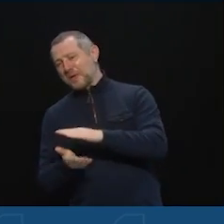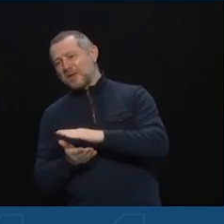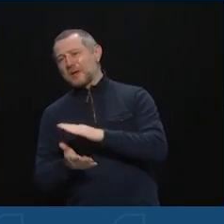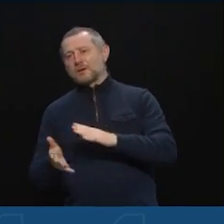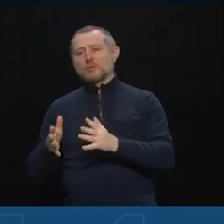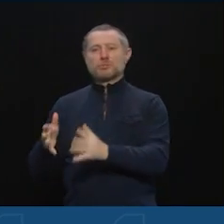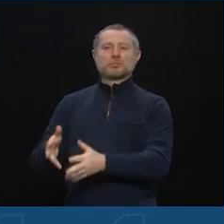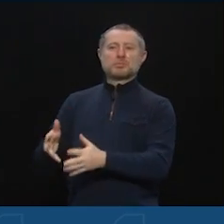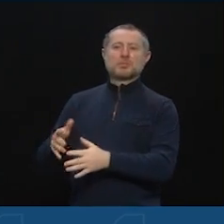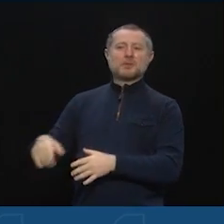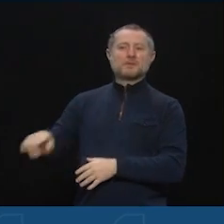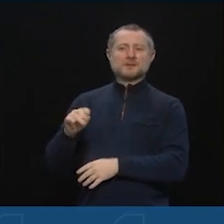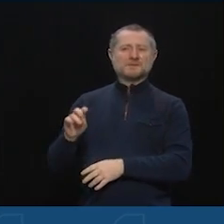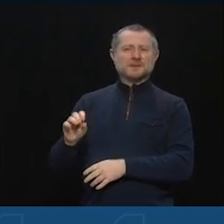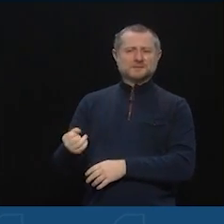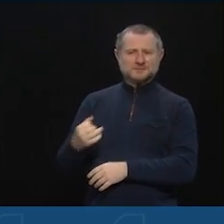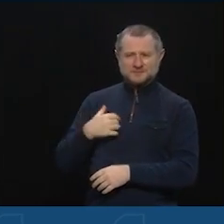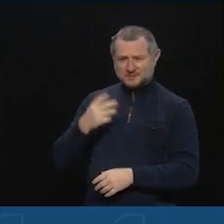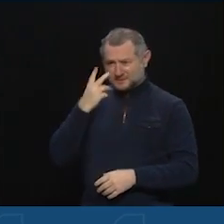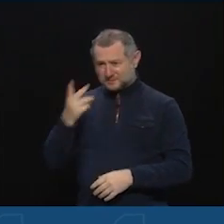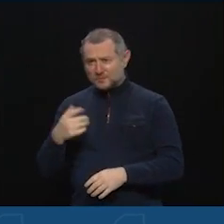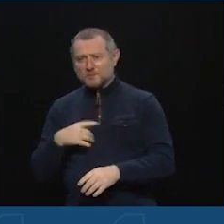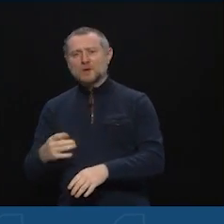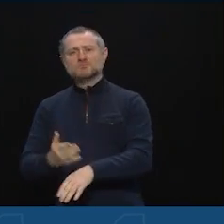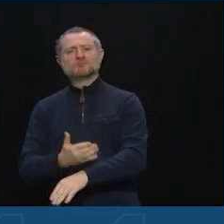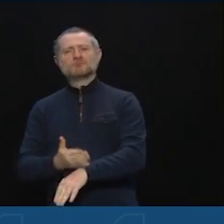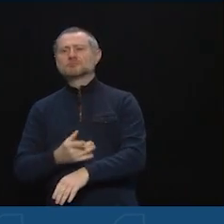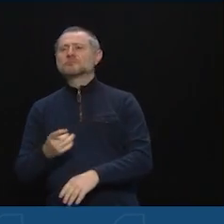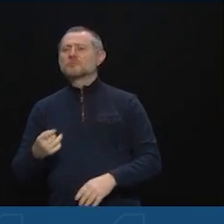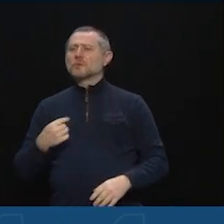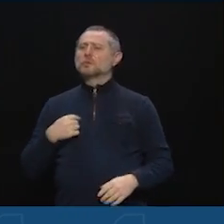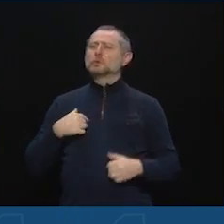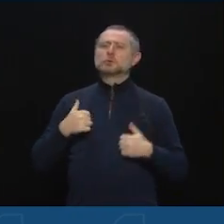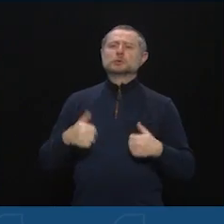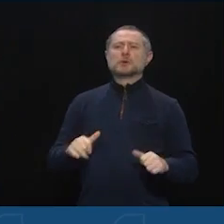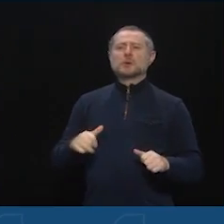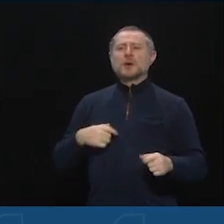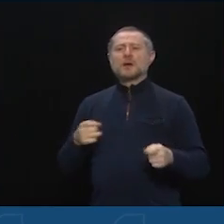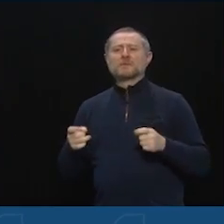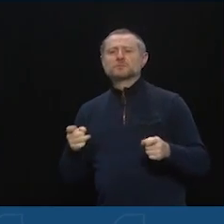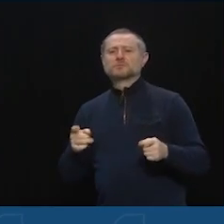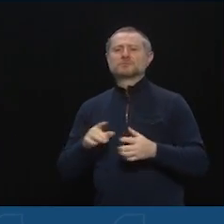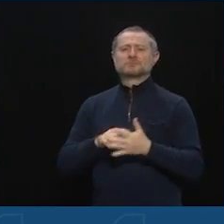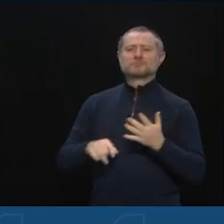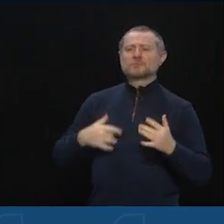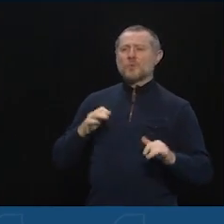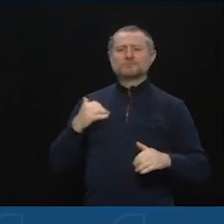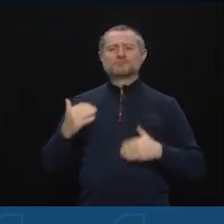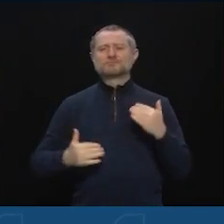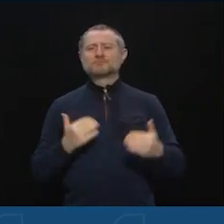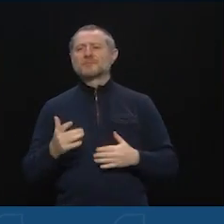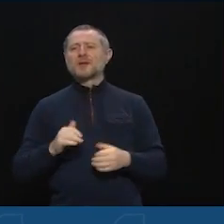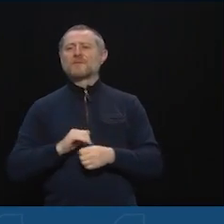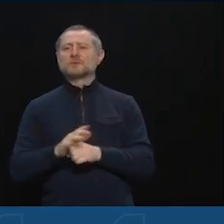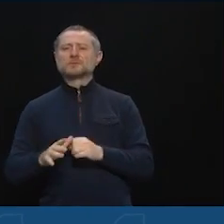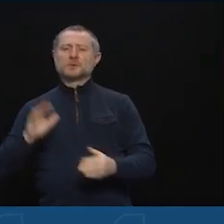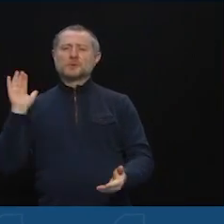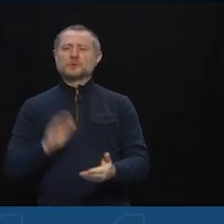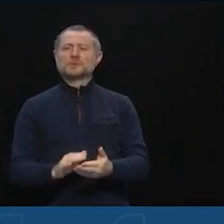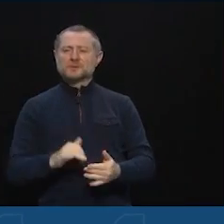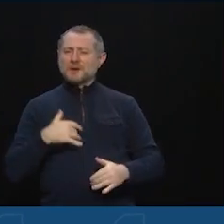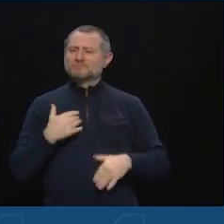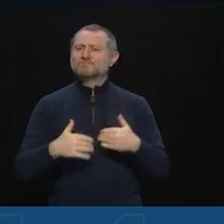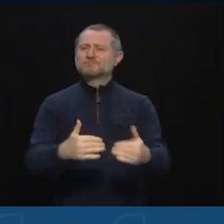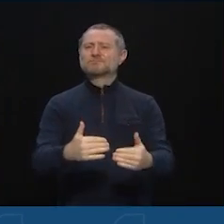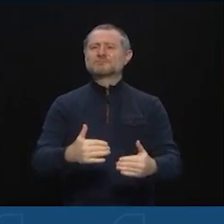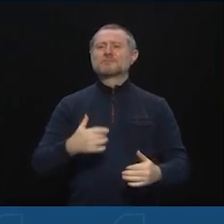1970s. So we are continuing to govern with strength, getting us beyond this pandemic, focusing on the needs of New Yorkers,